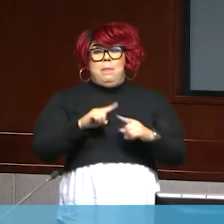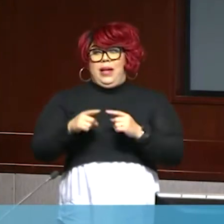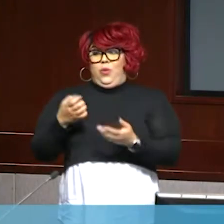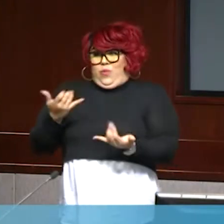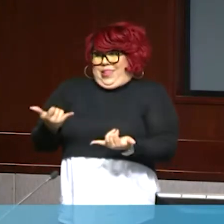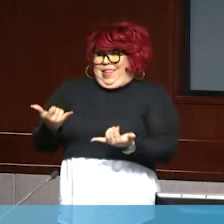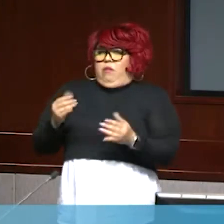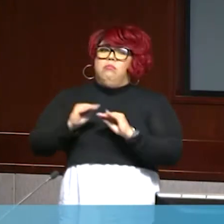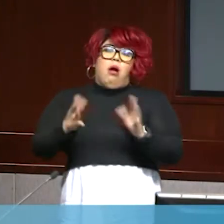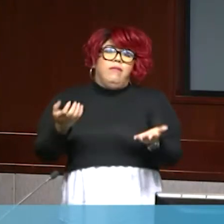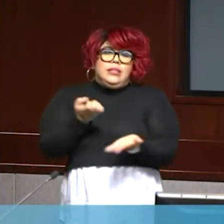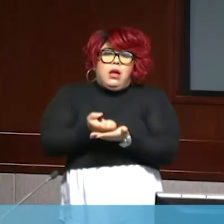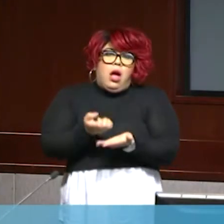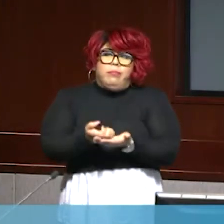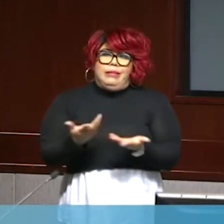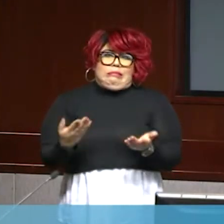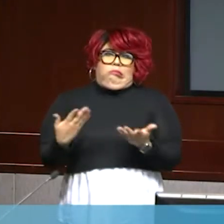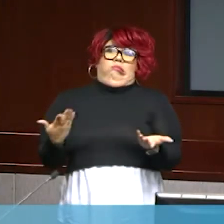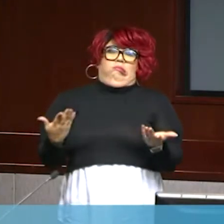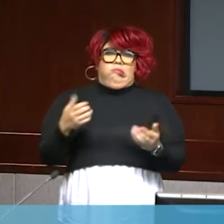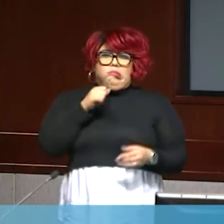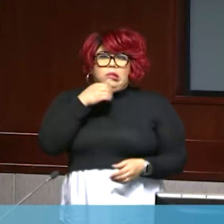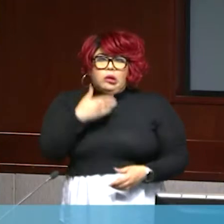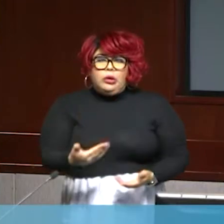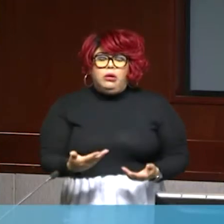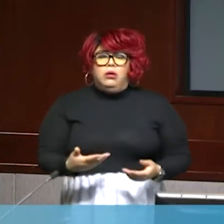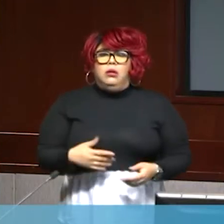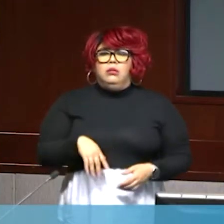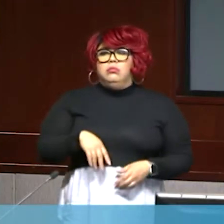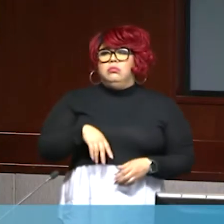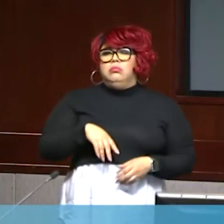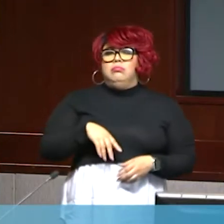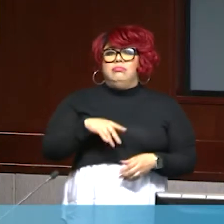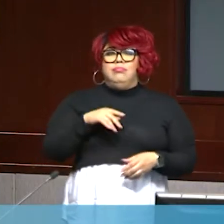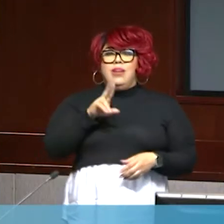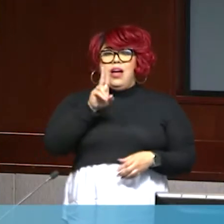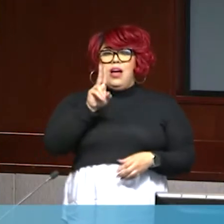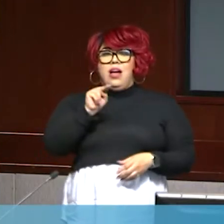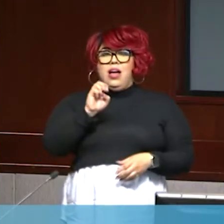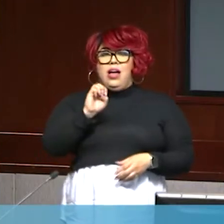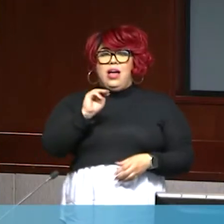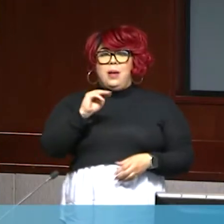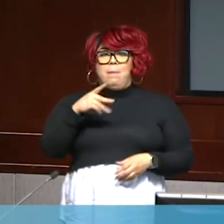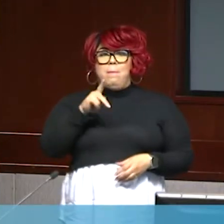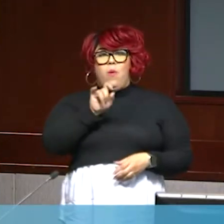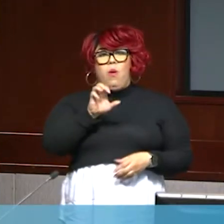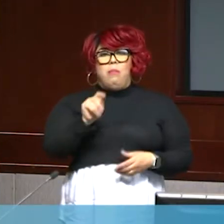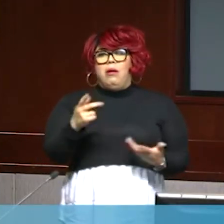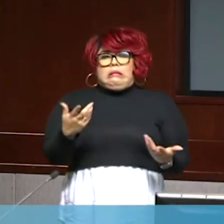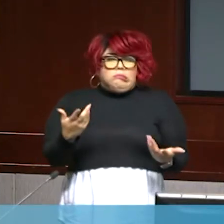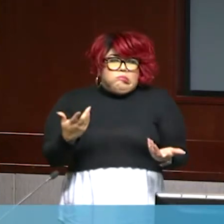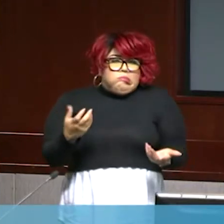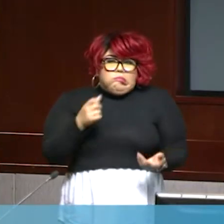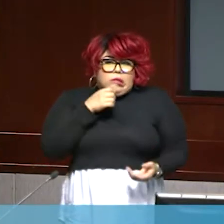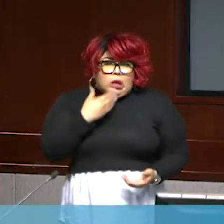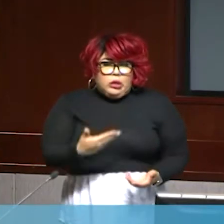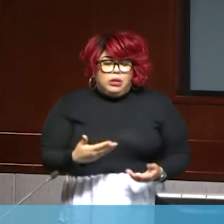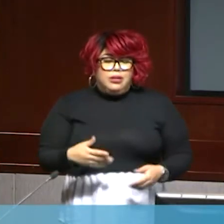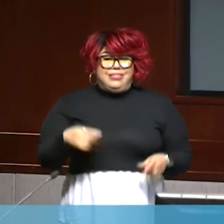good. Unemployment is not good. It's very, very high in this county, and we've